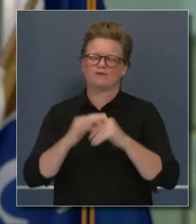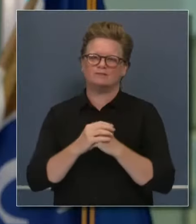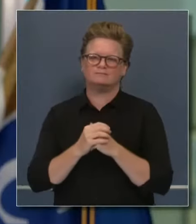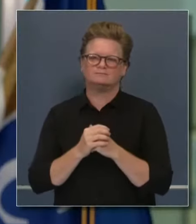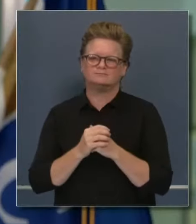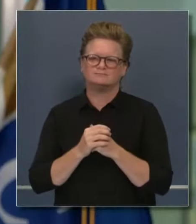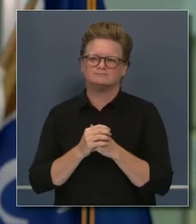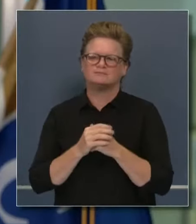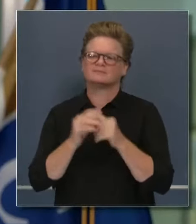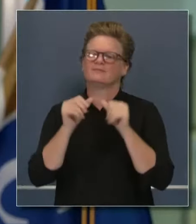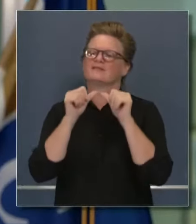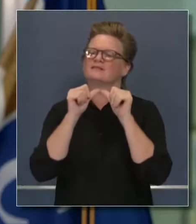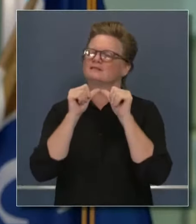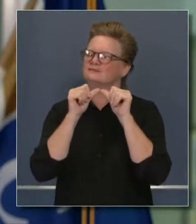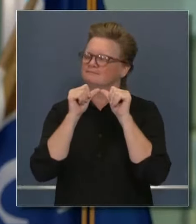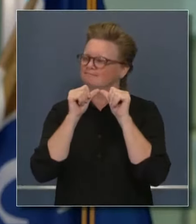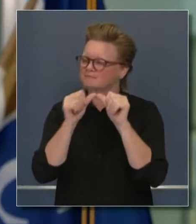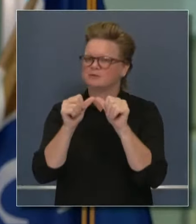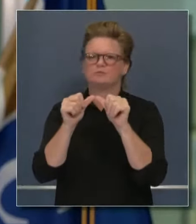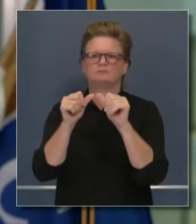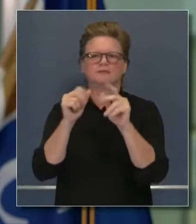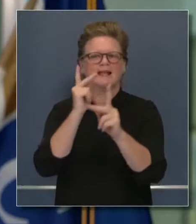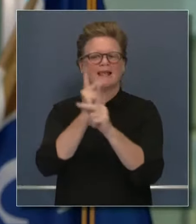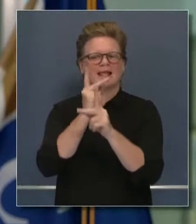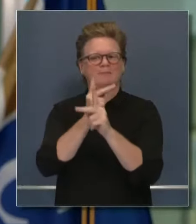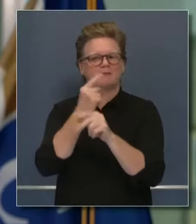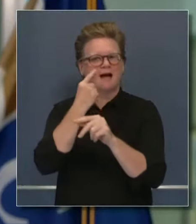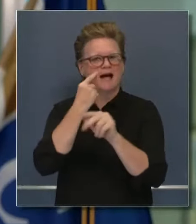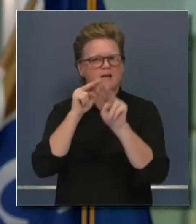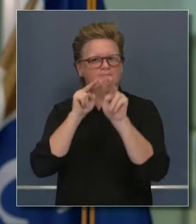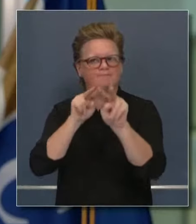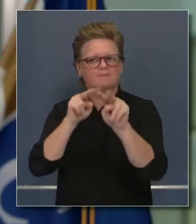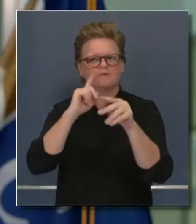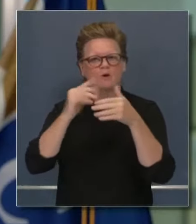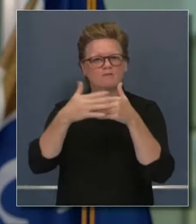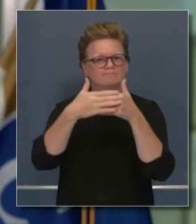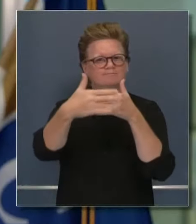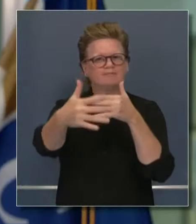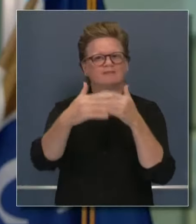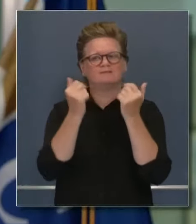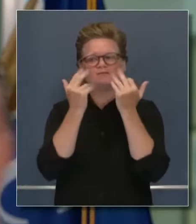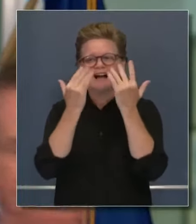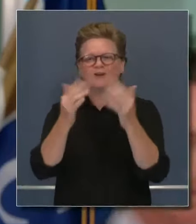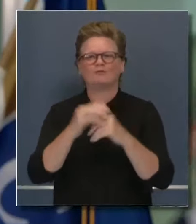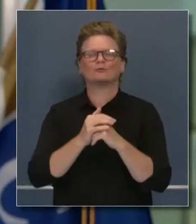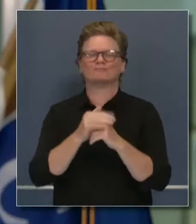continue to be vigilant as we move deeper into this wildfire season. Take care, everybody.